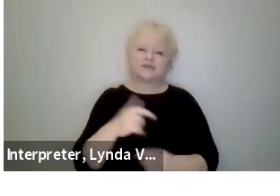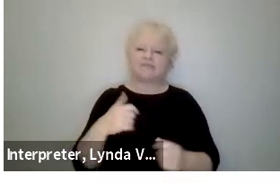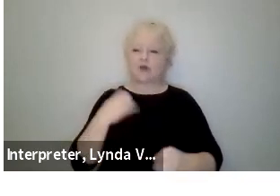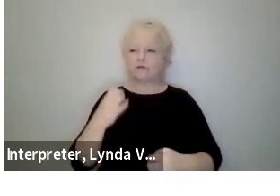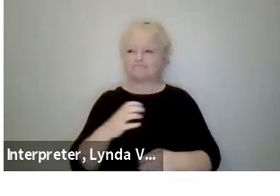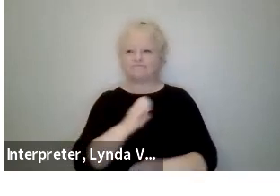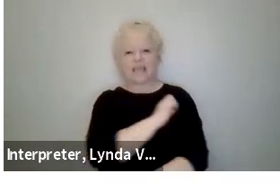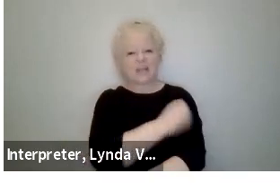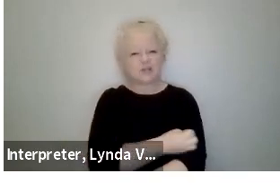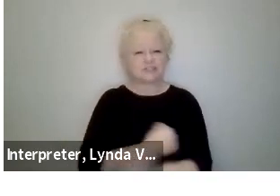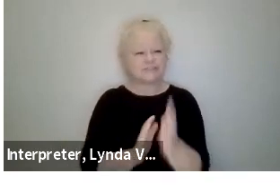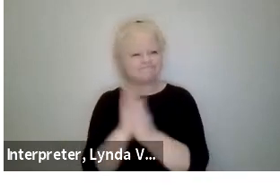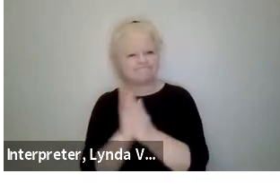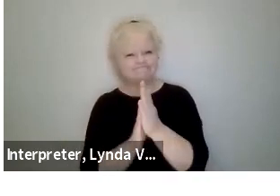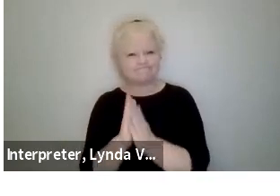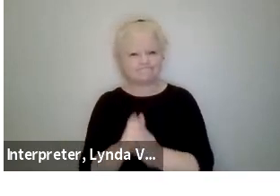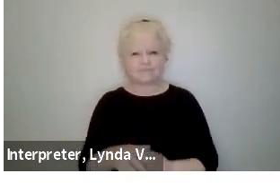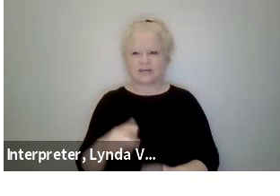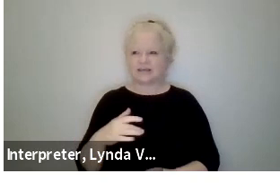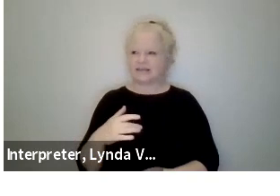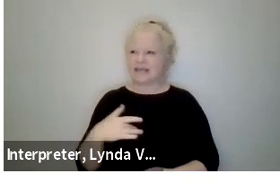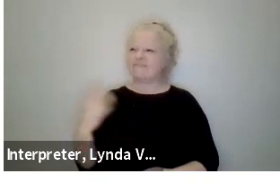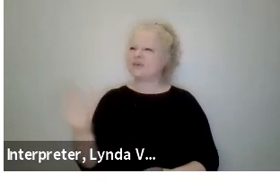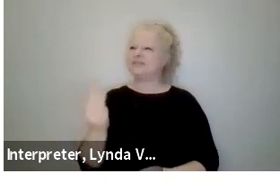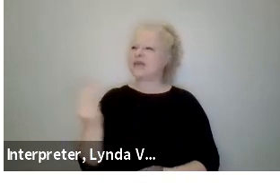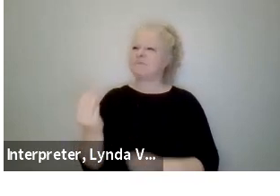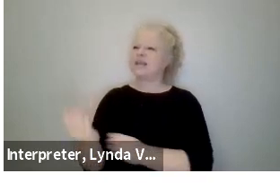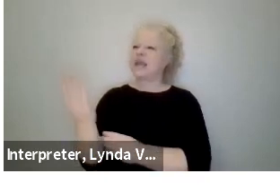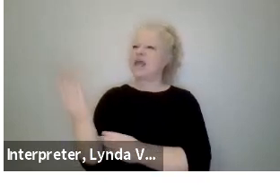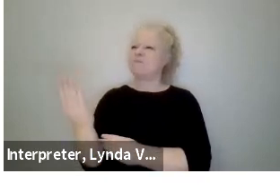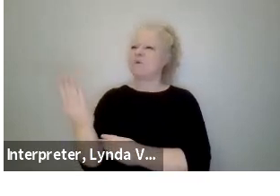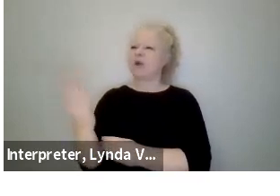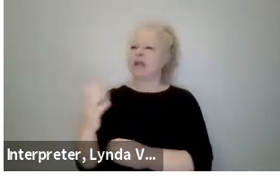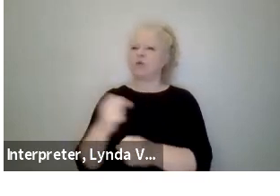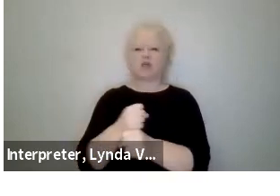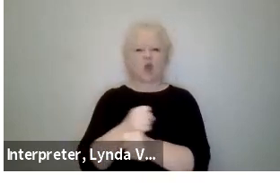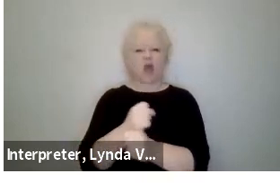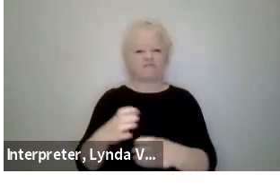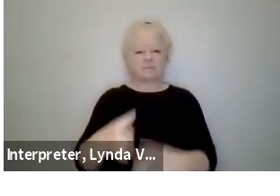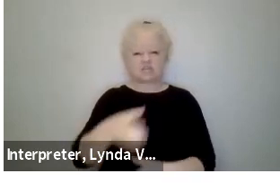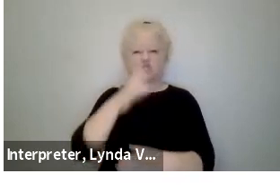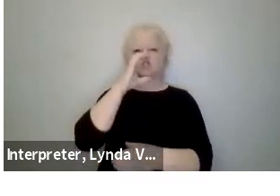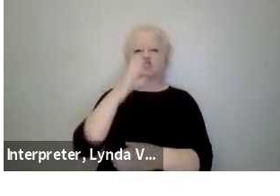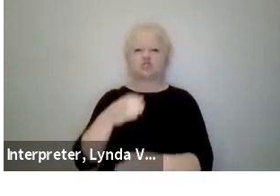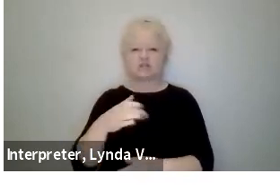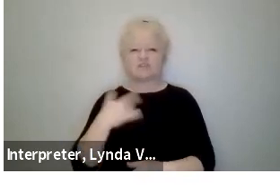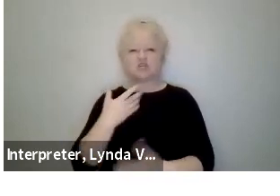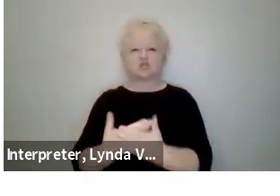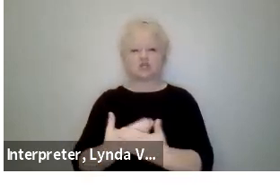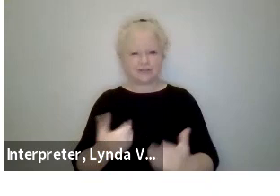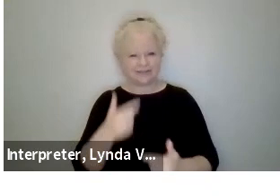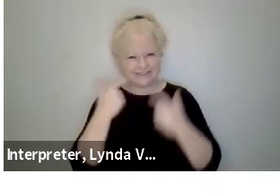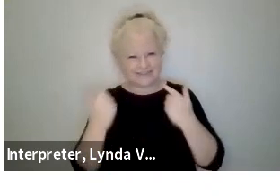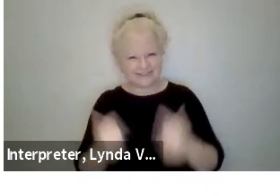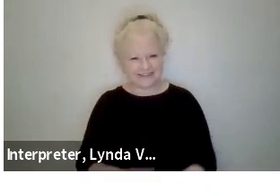energized. Like it's Monday morning with a brand new giant cup of coffee. So thank you so much for leading